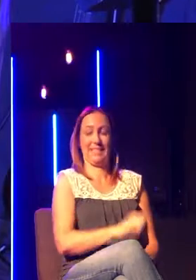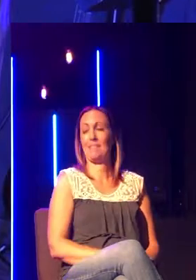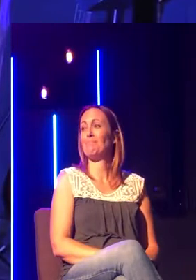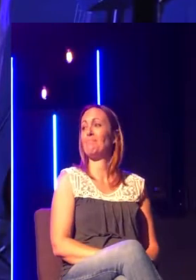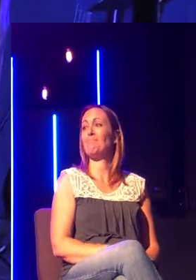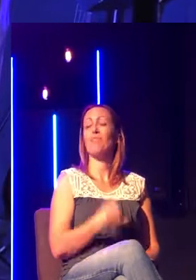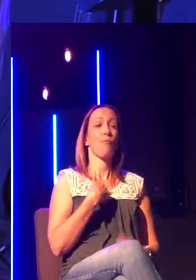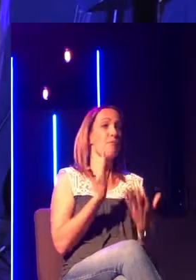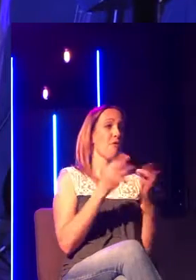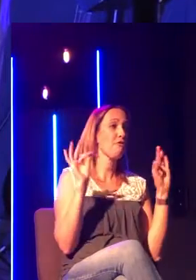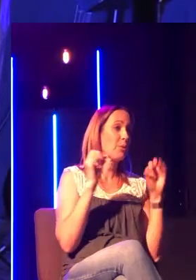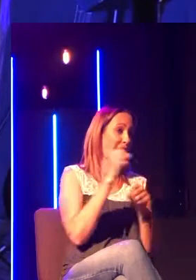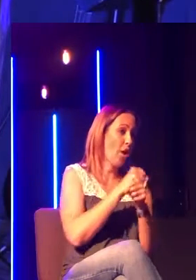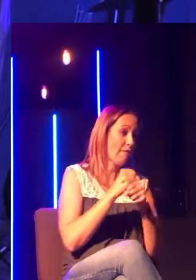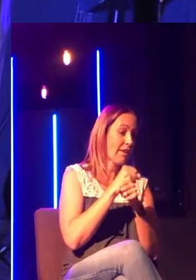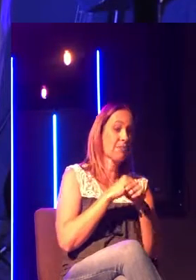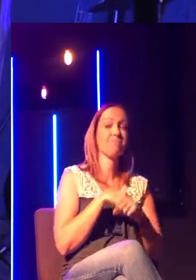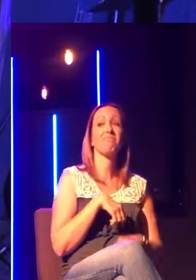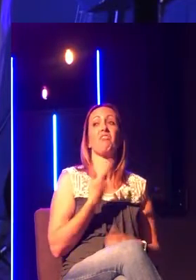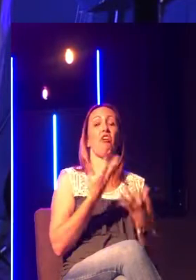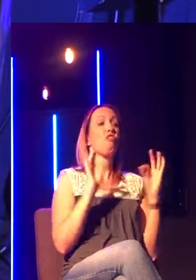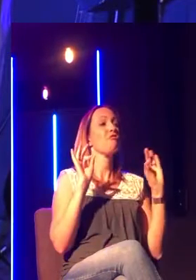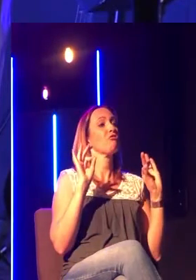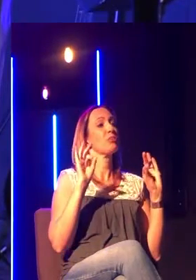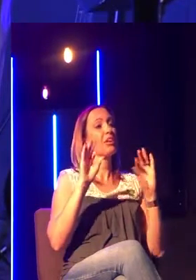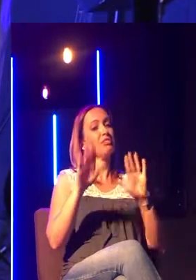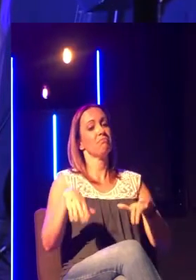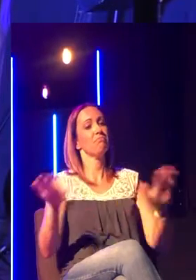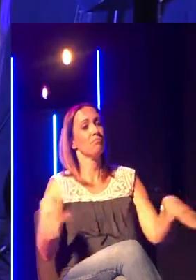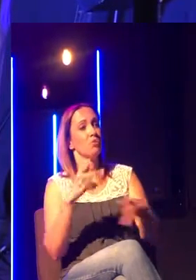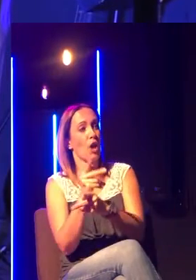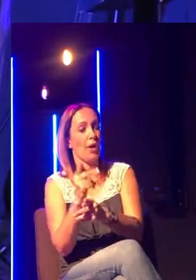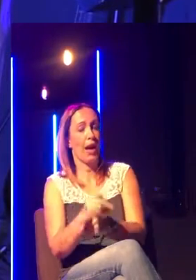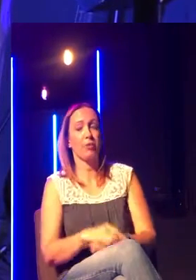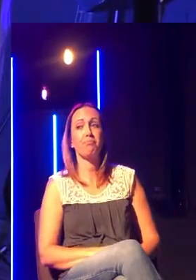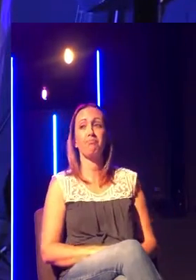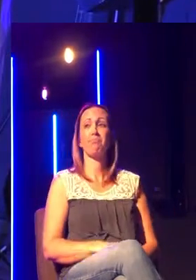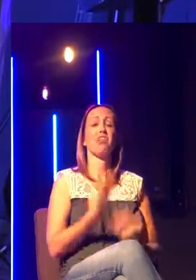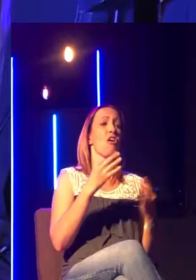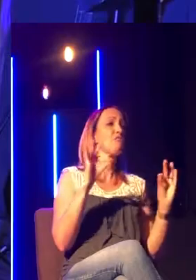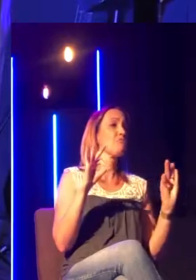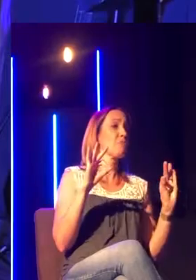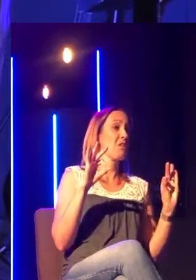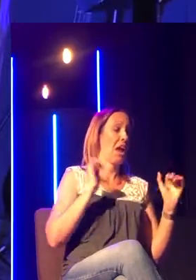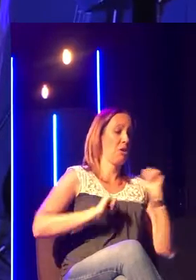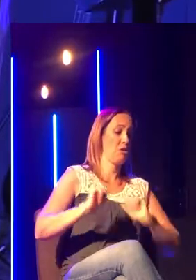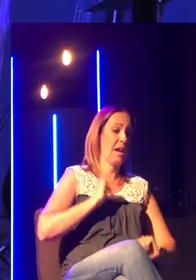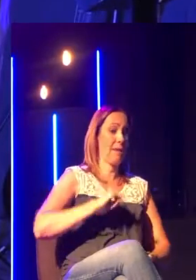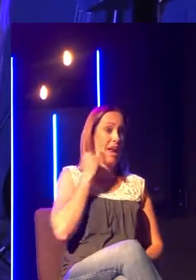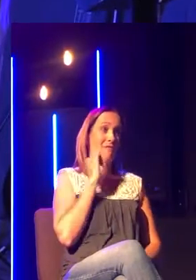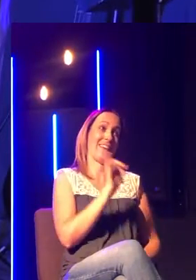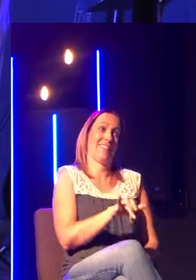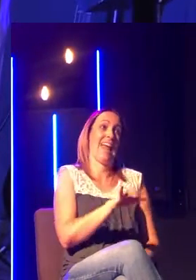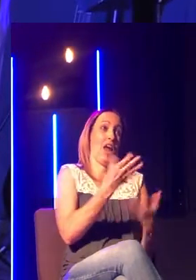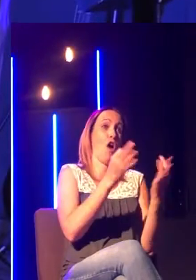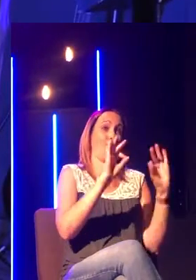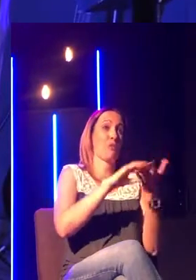I'm here for the free coffee. I'm here for the free childcare. I'm here for the free entertainment. If I stick around long enough, I'm going to get a free